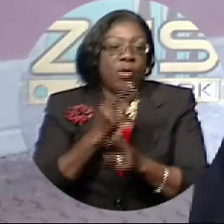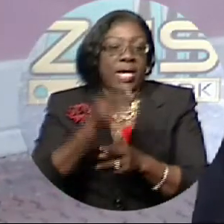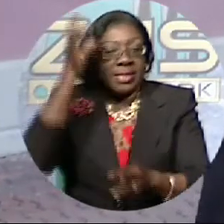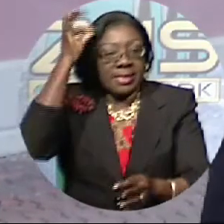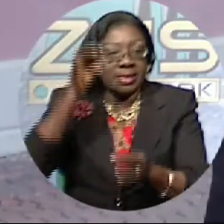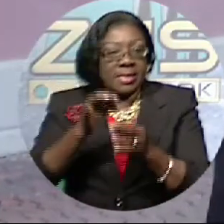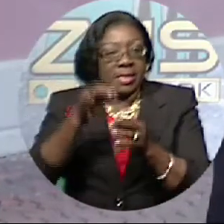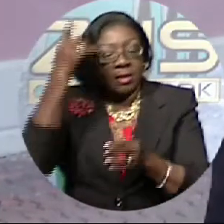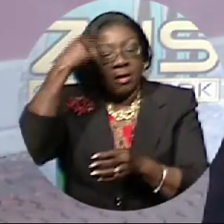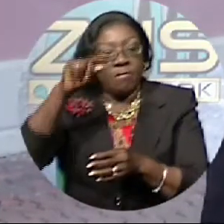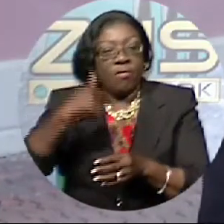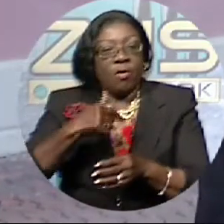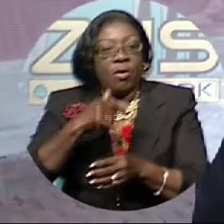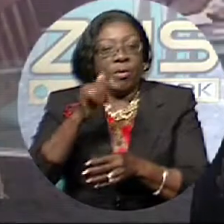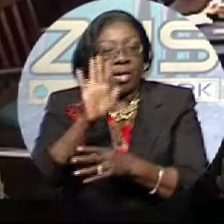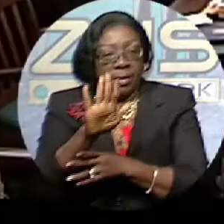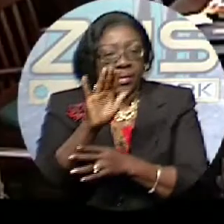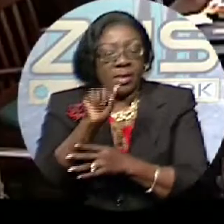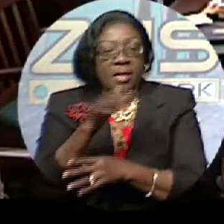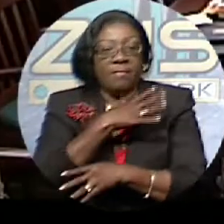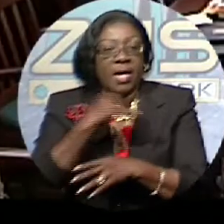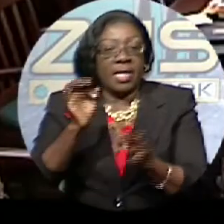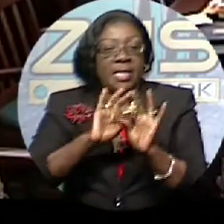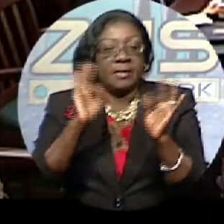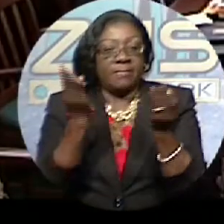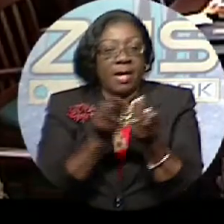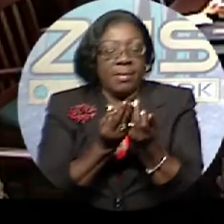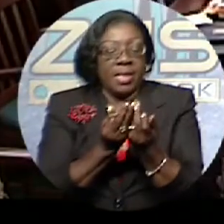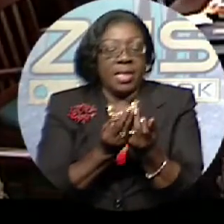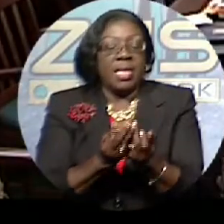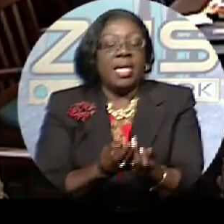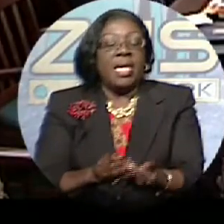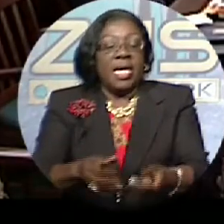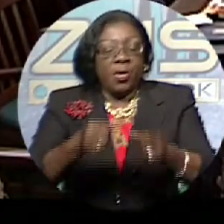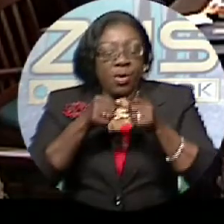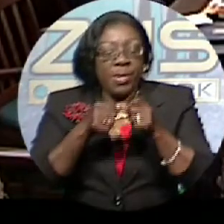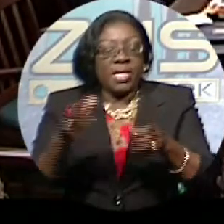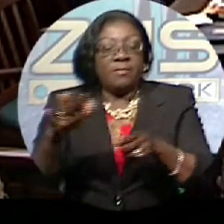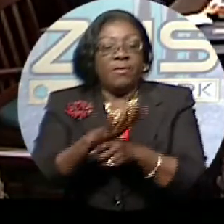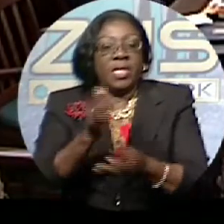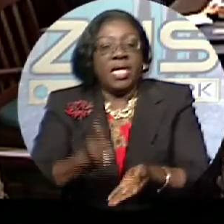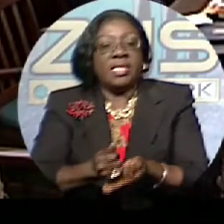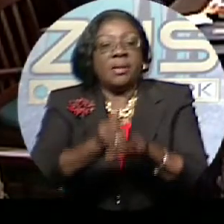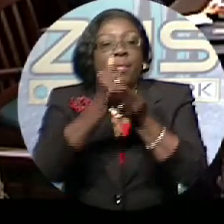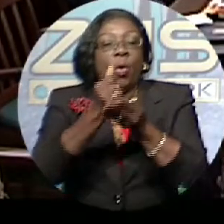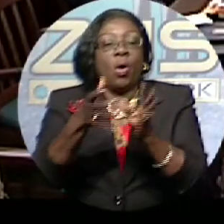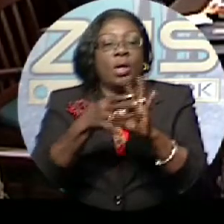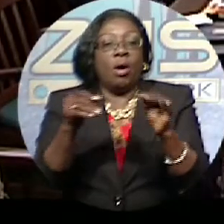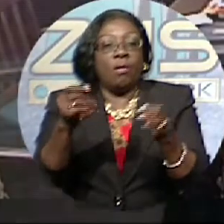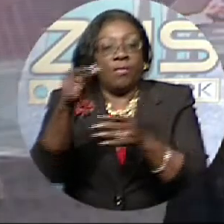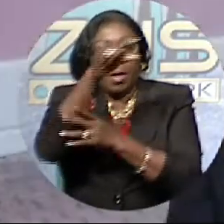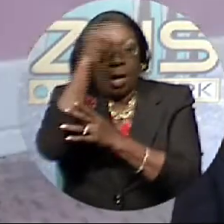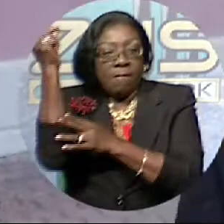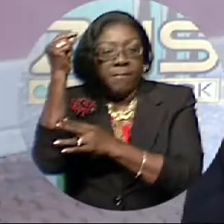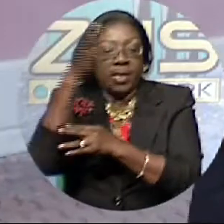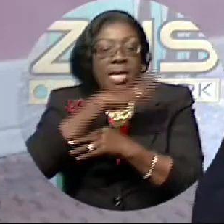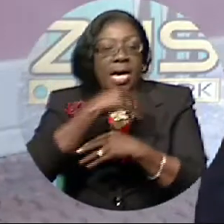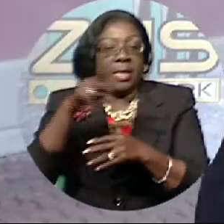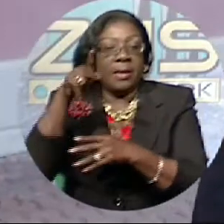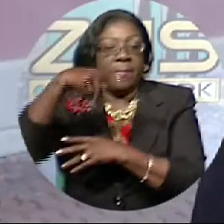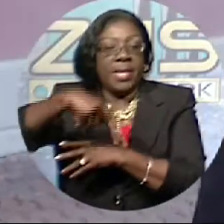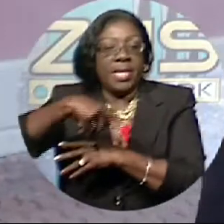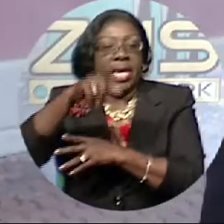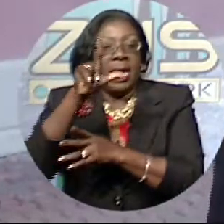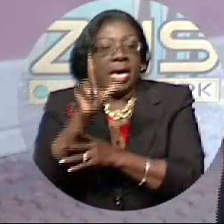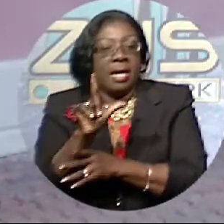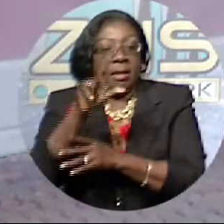for me, for my family, for my career. The minister says he remains fully in support of the government and the Progressive Liberal Party. It's no indictment on the